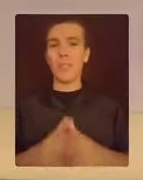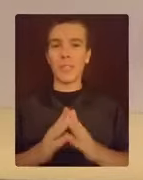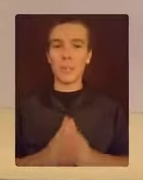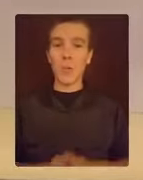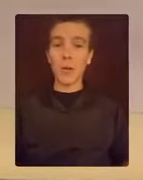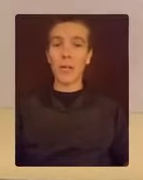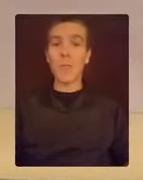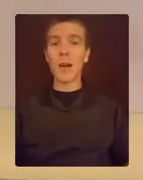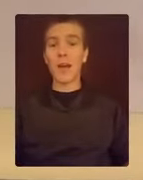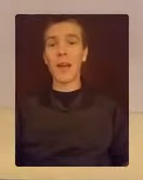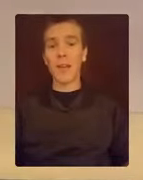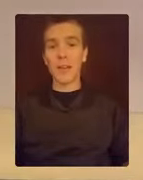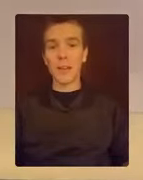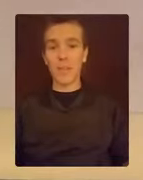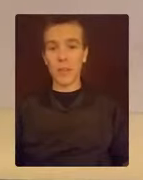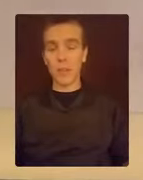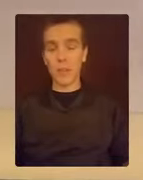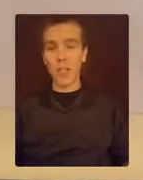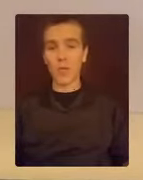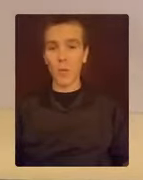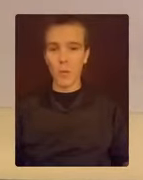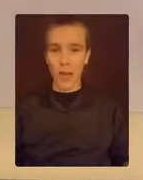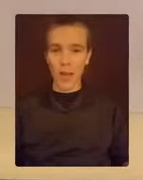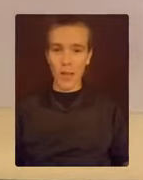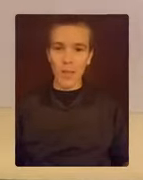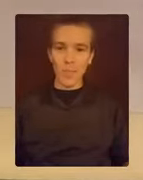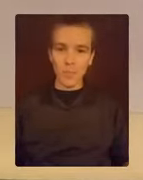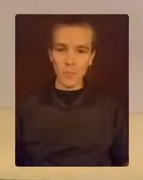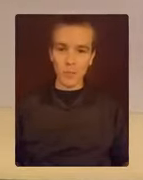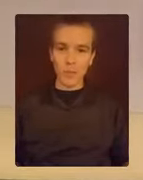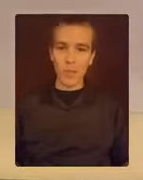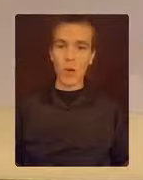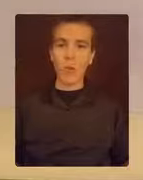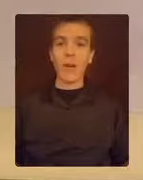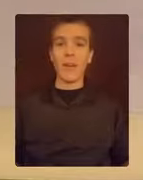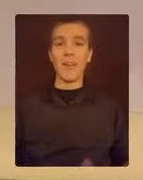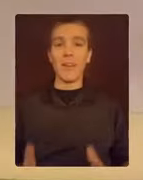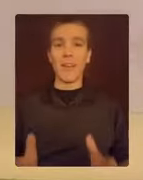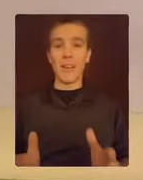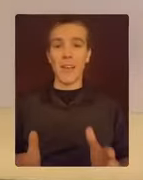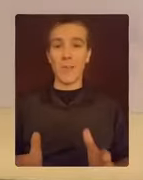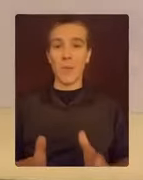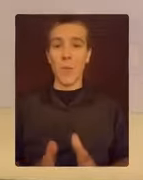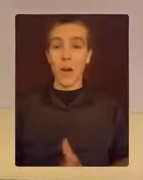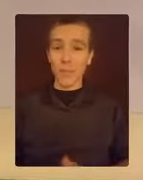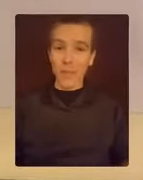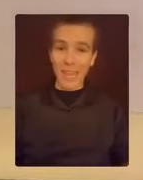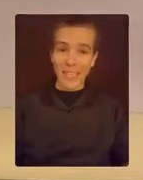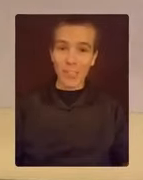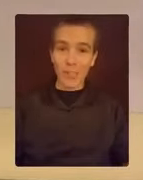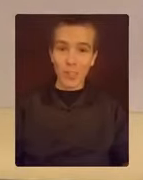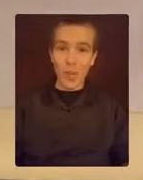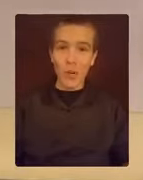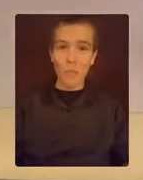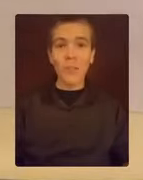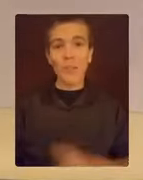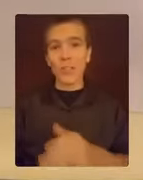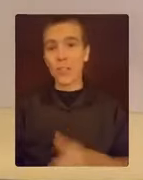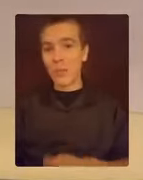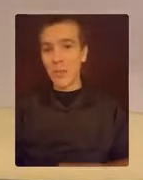live on this, I was working on my Facebook page for that. So if you want to be a guest on the